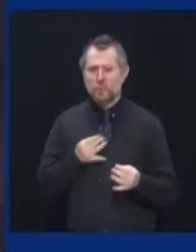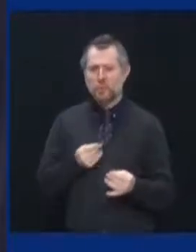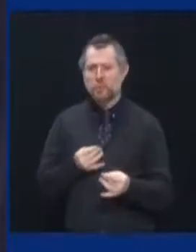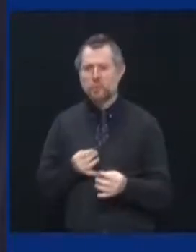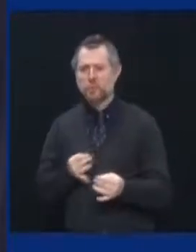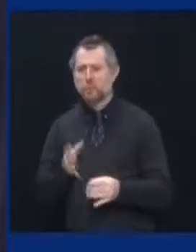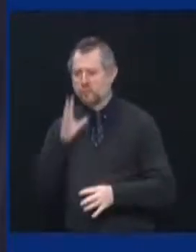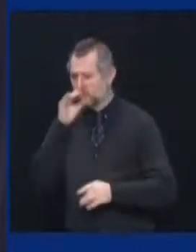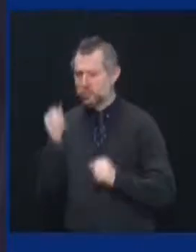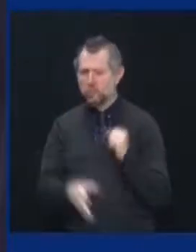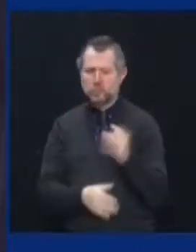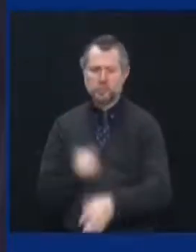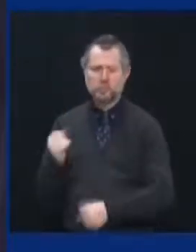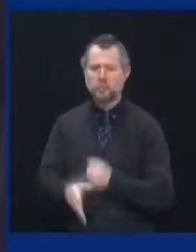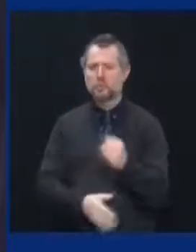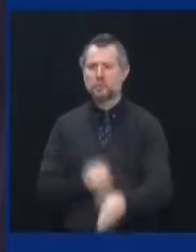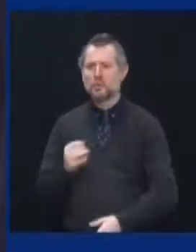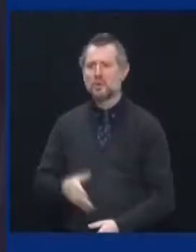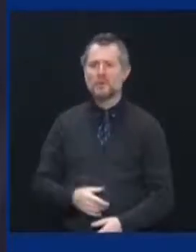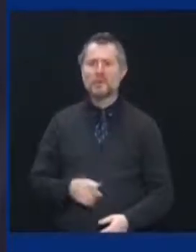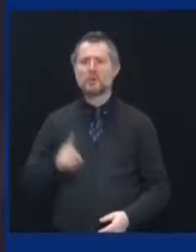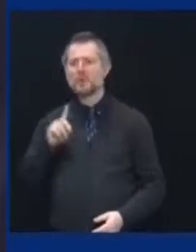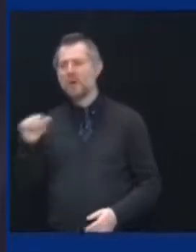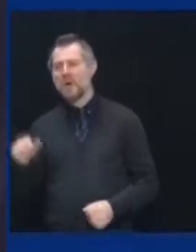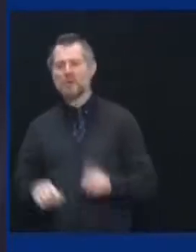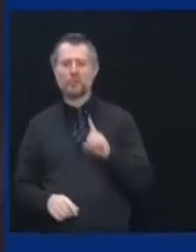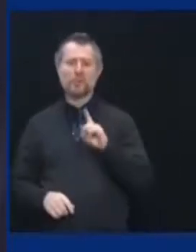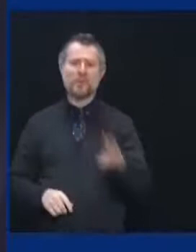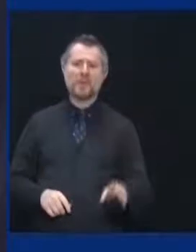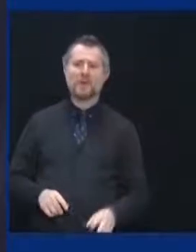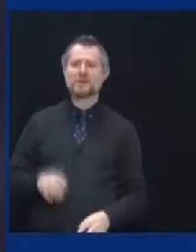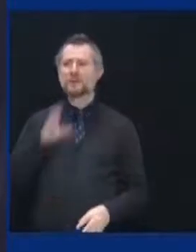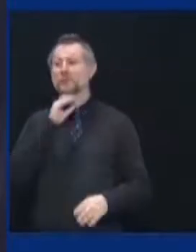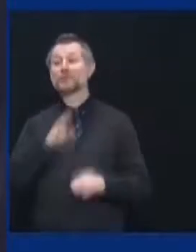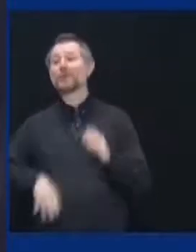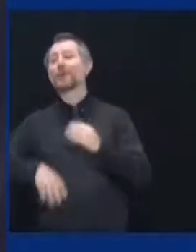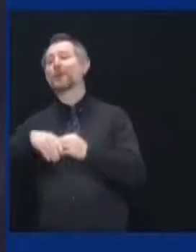open 1A, we'll open 1B, we'll open 65